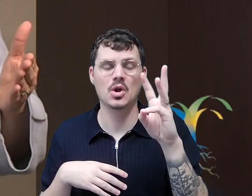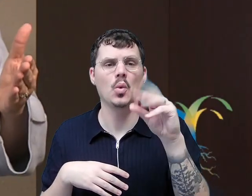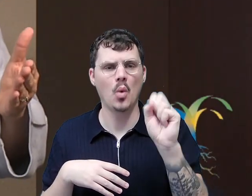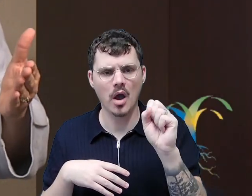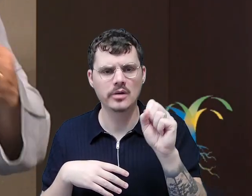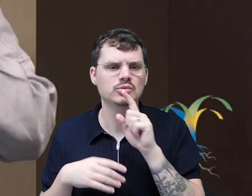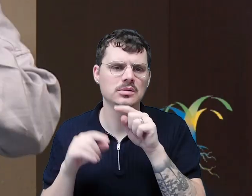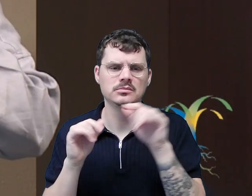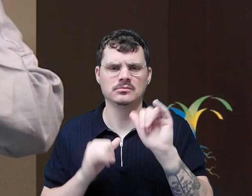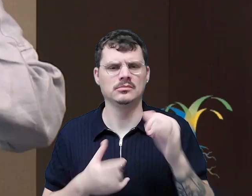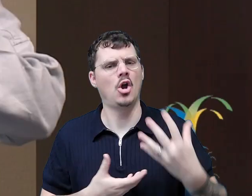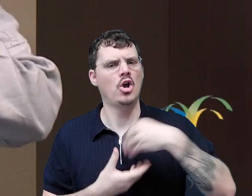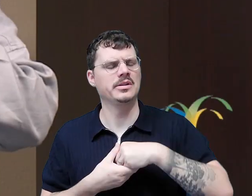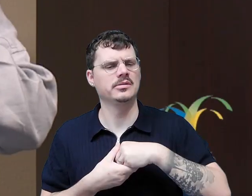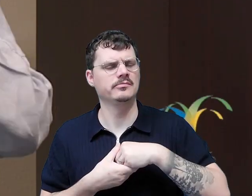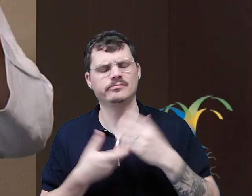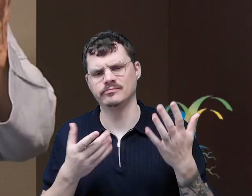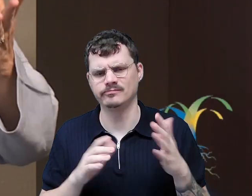Fragile X was a subtype of autism.